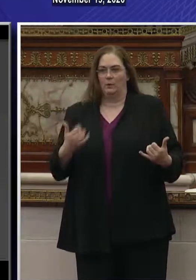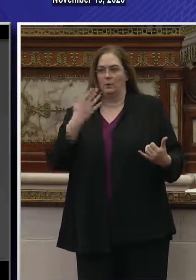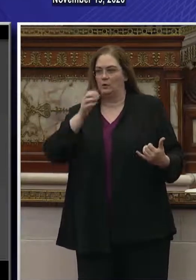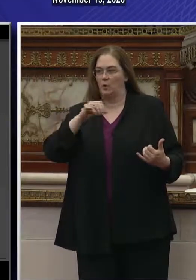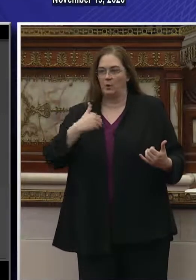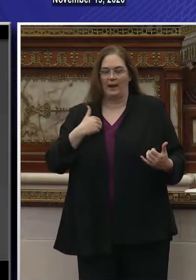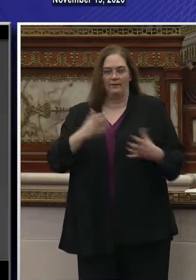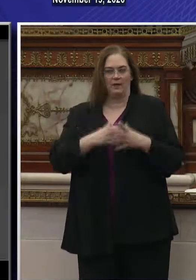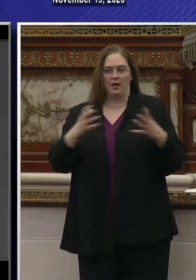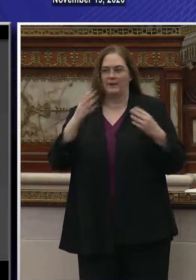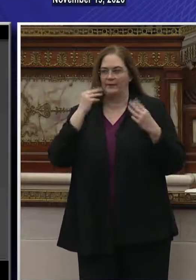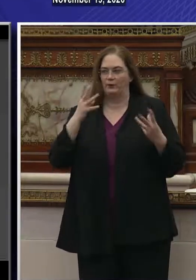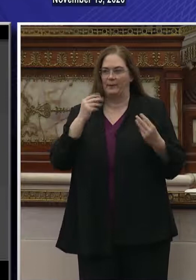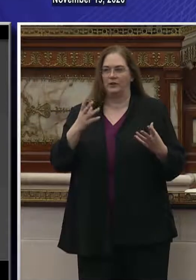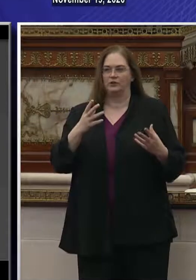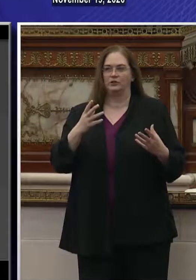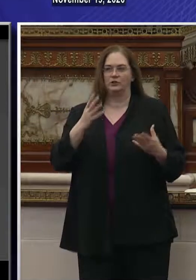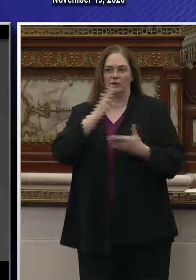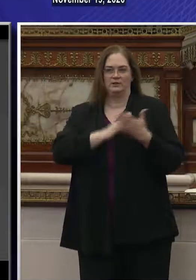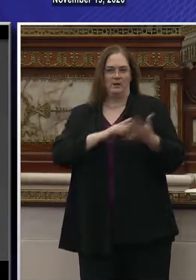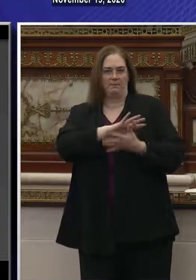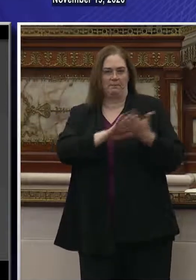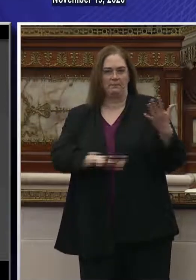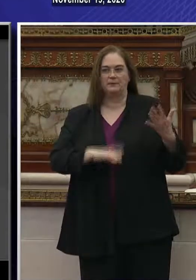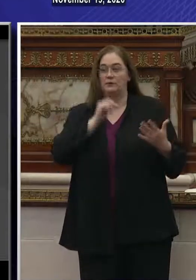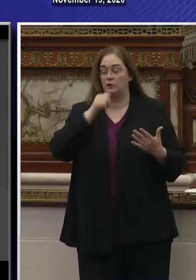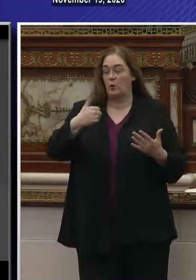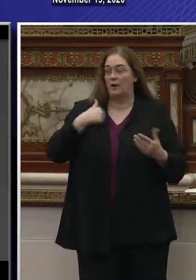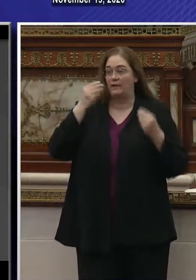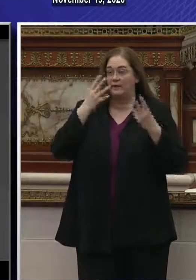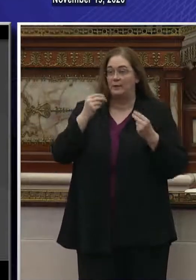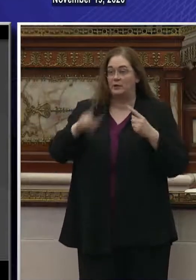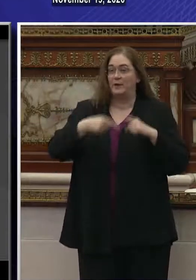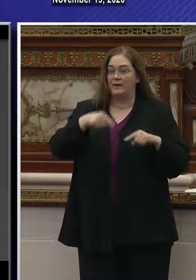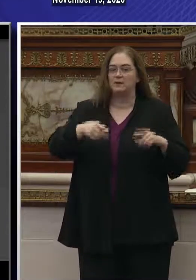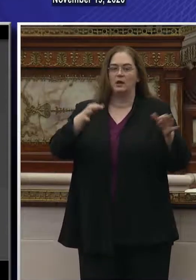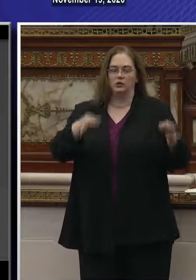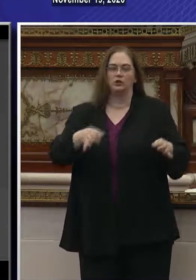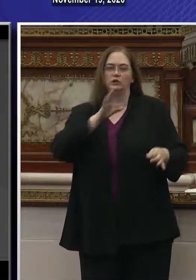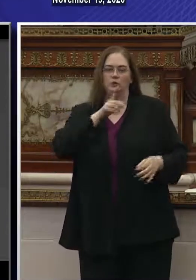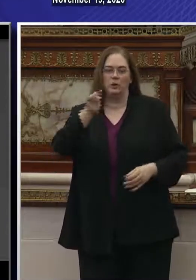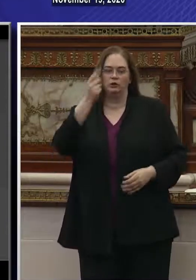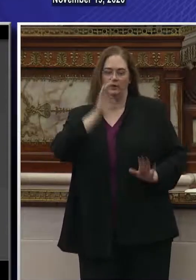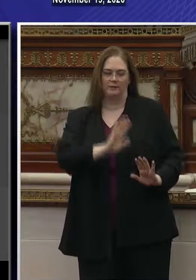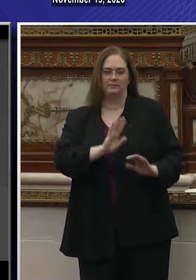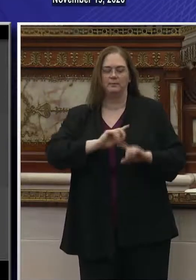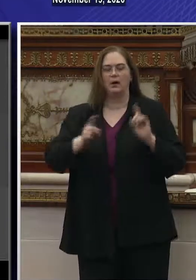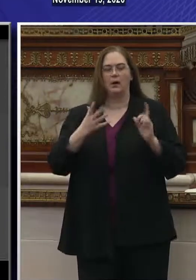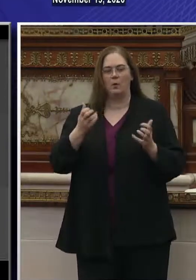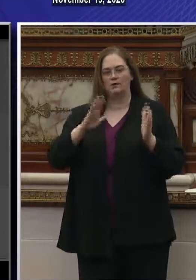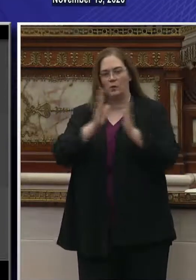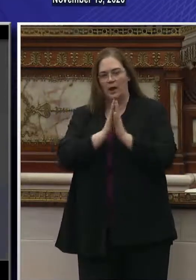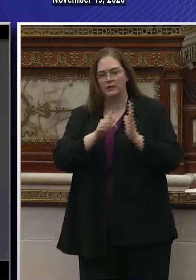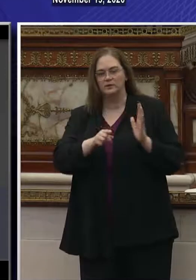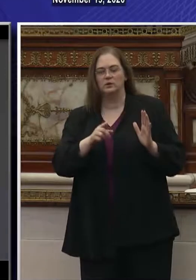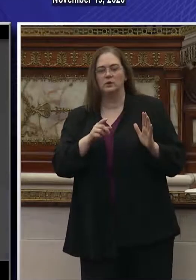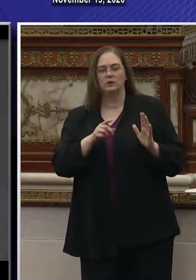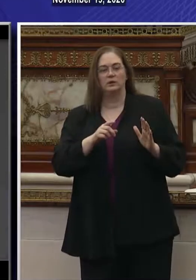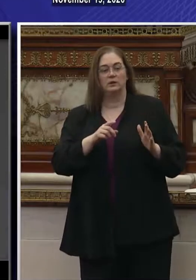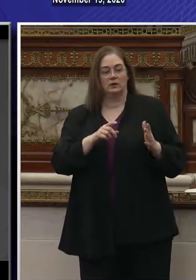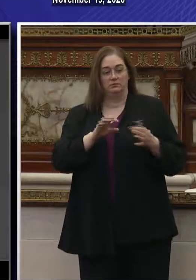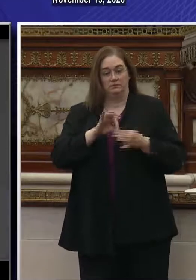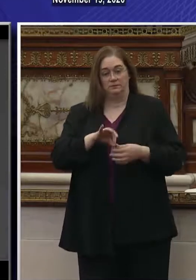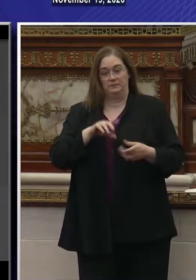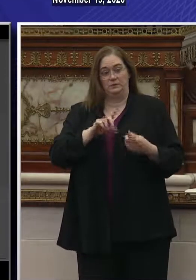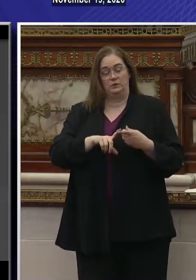have a lot of information on some of these things. So if you don't have the information on this, I certainly do understand. But I wanted to ask you, in